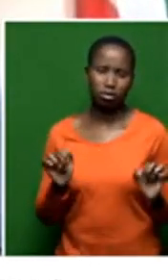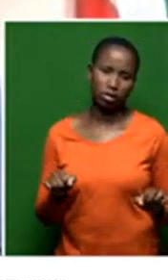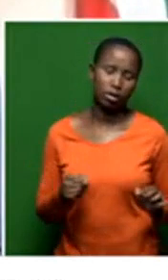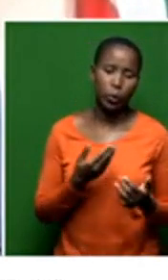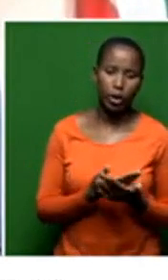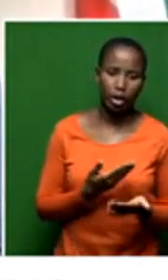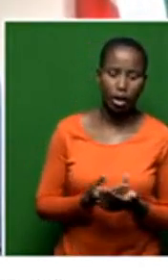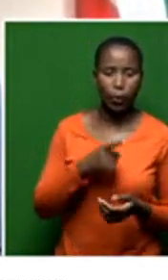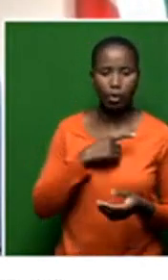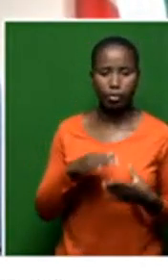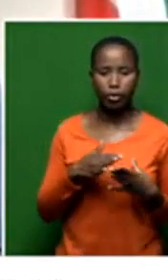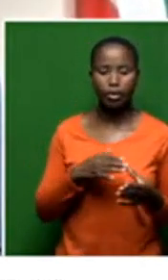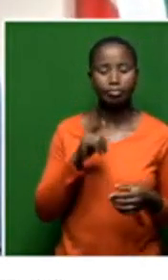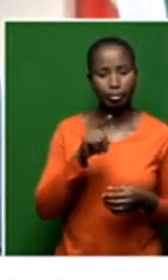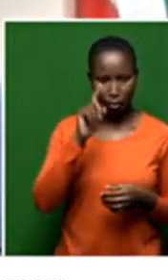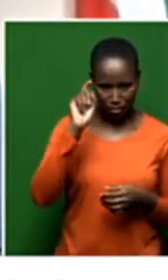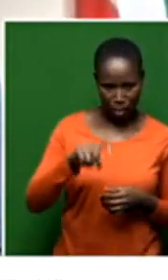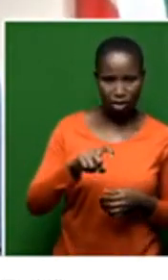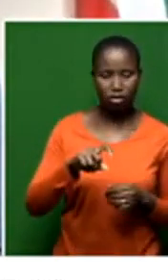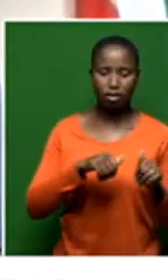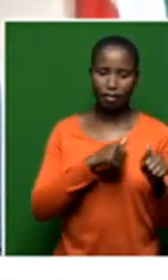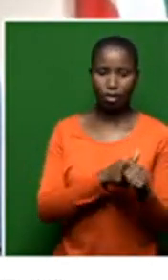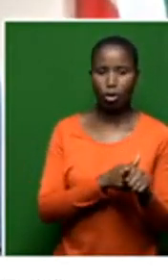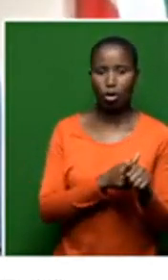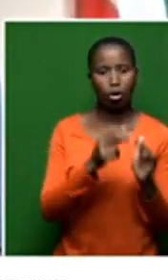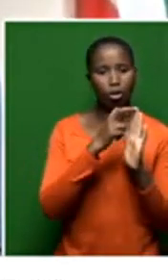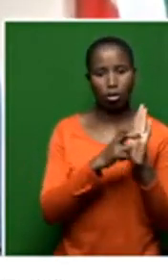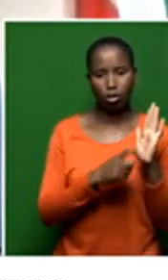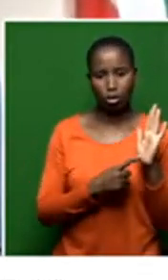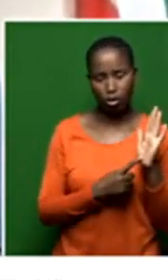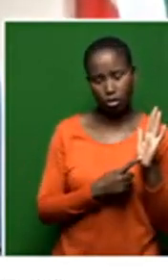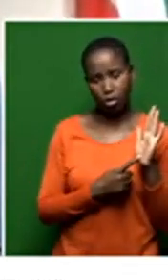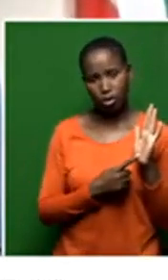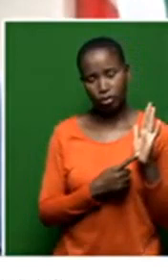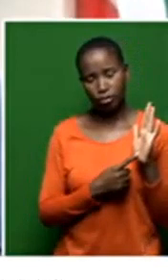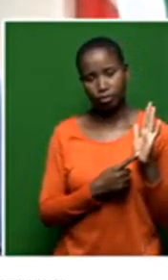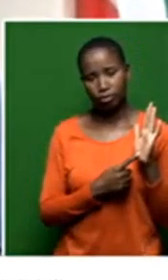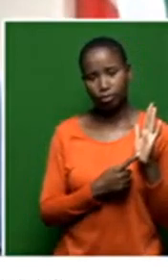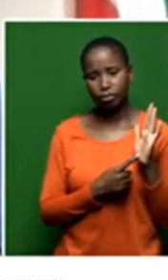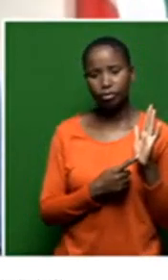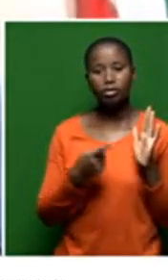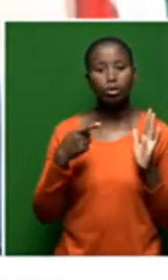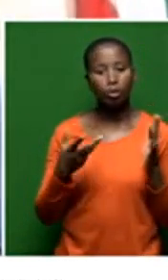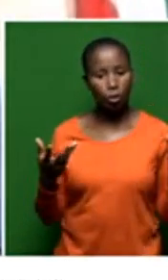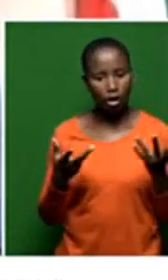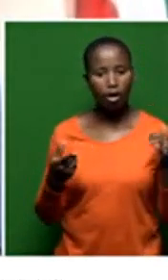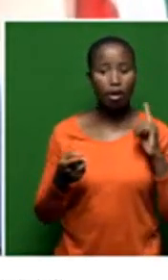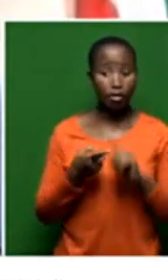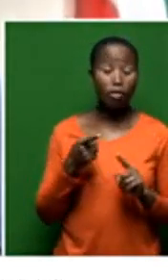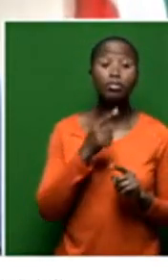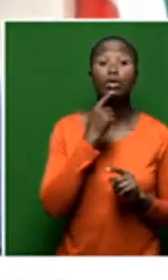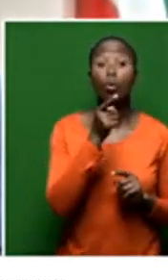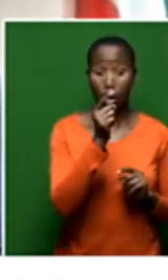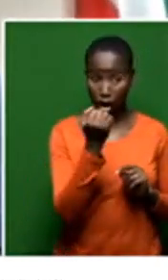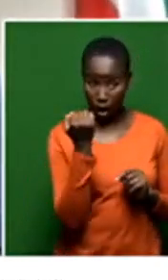because these are obligations. As I've said, the bulk of what I'm saying are obligations contained in our invitation to